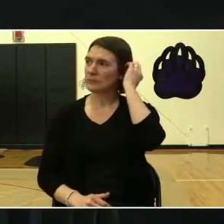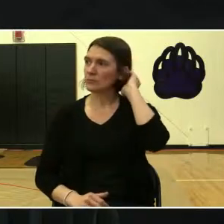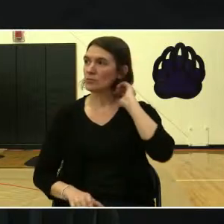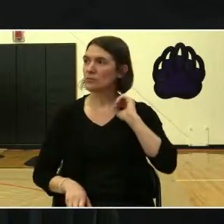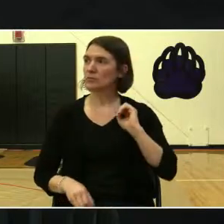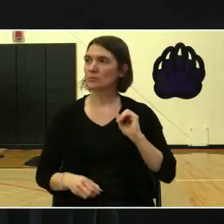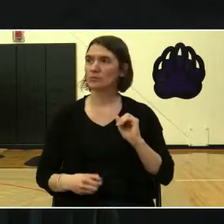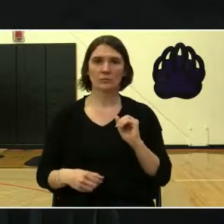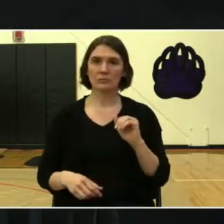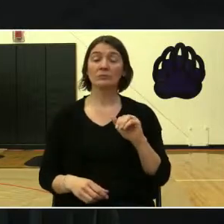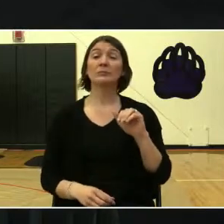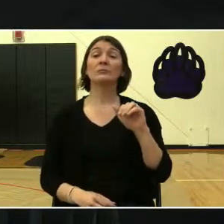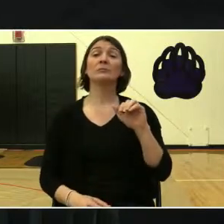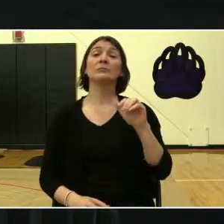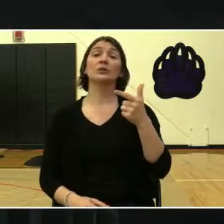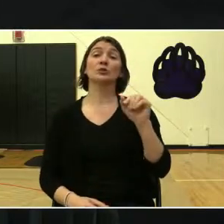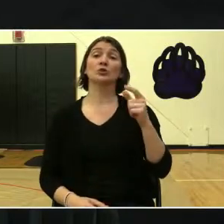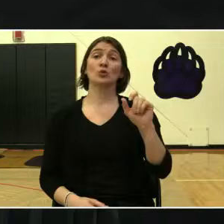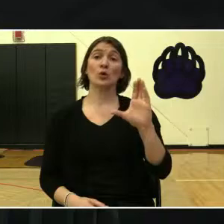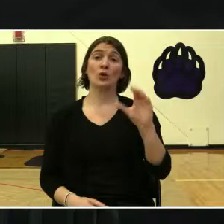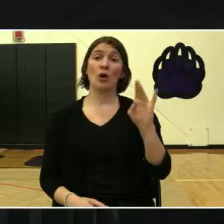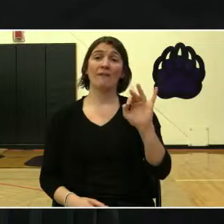um Mr